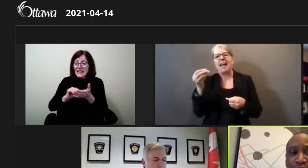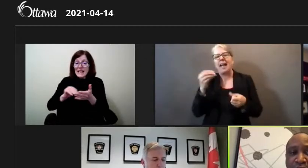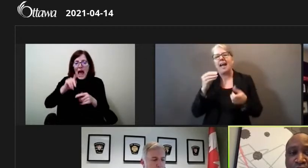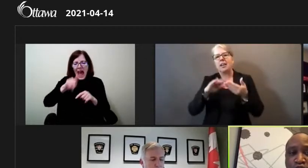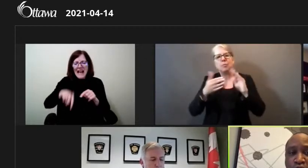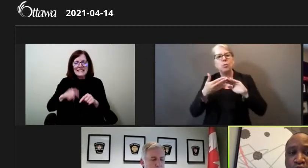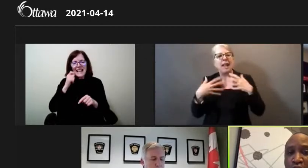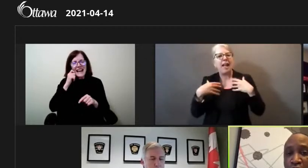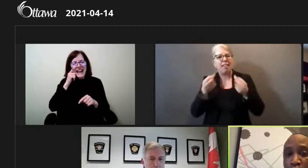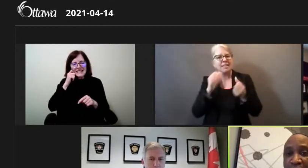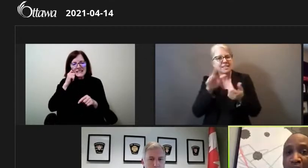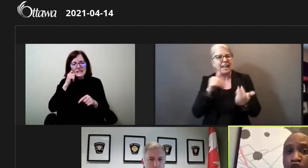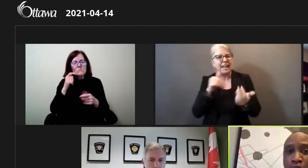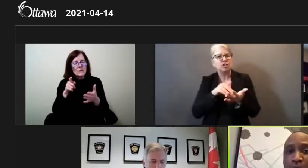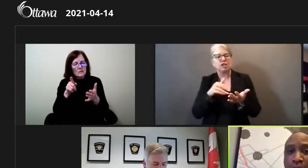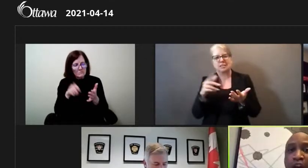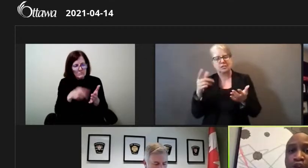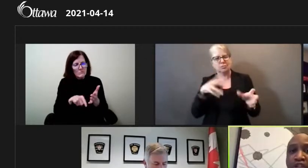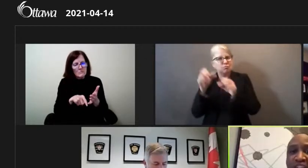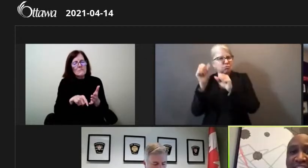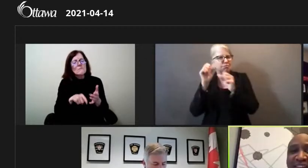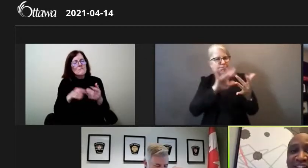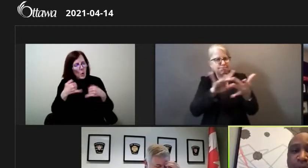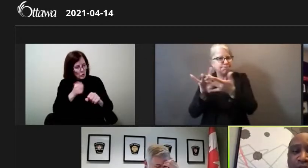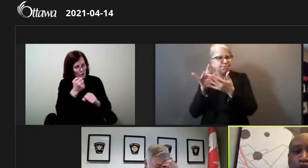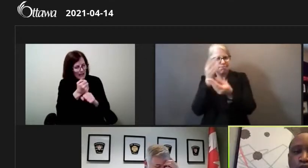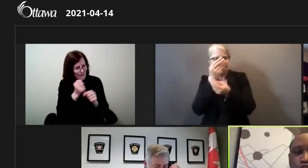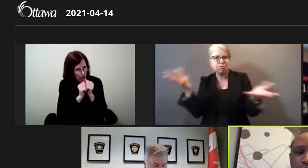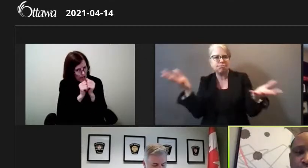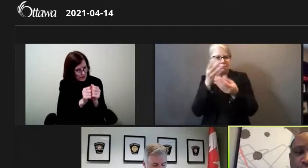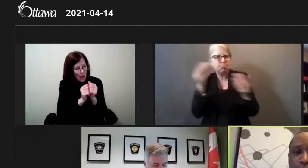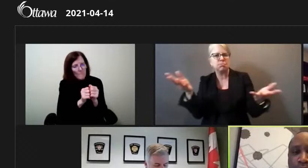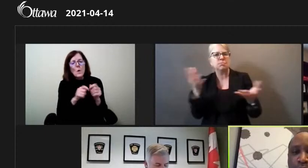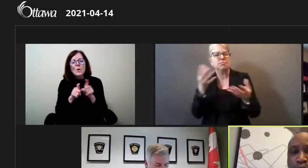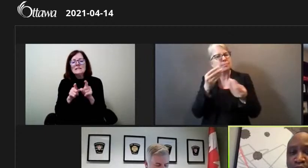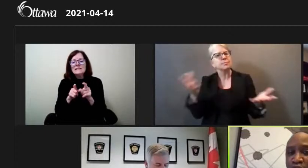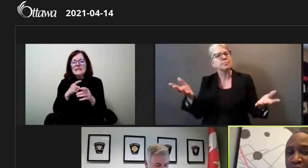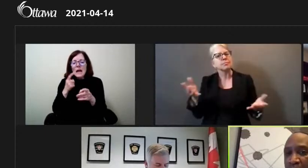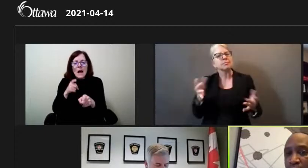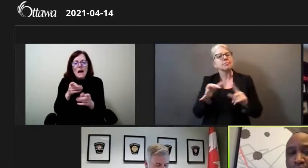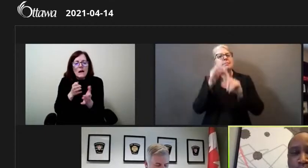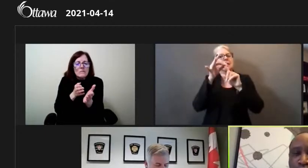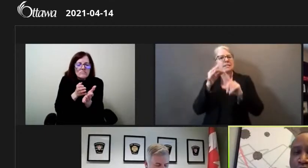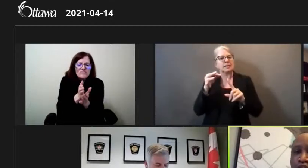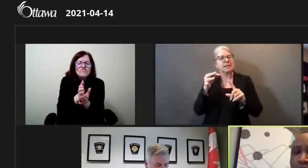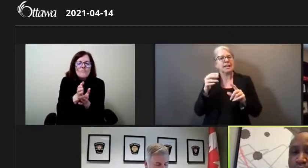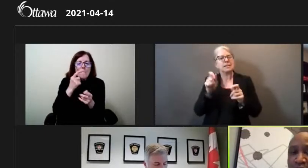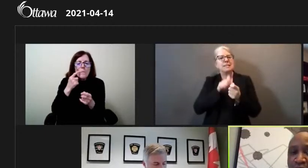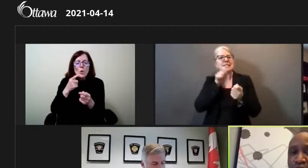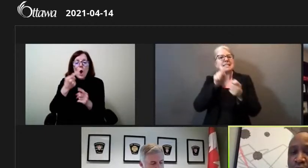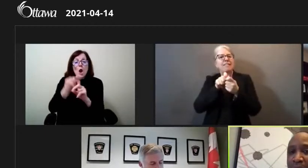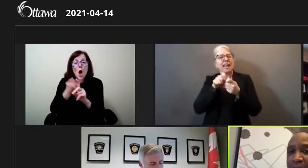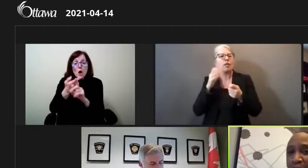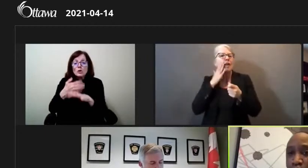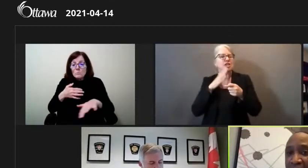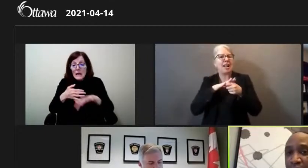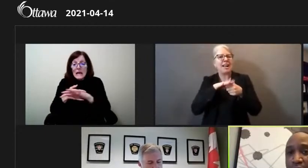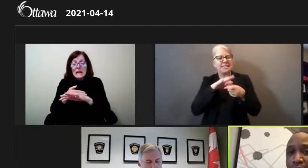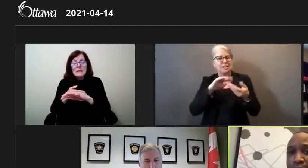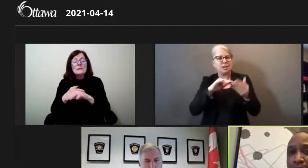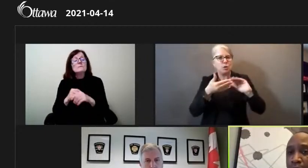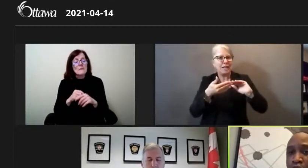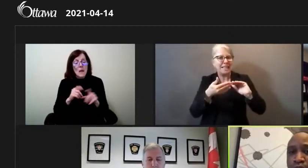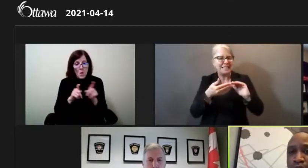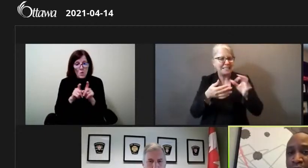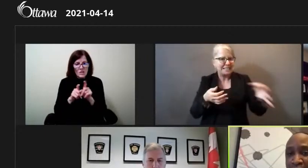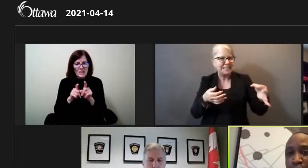well to undertake that type of outreach, especially around specific racialized communities. And I know that,